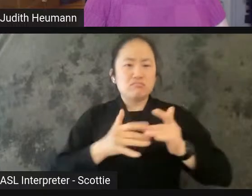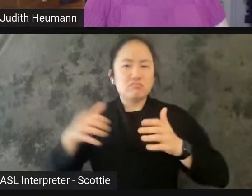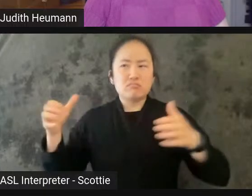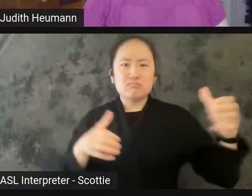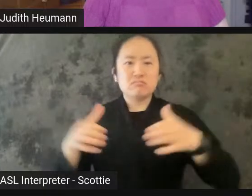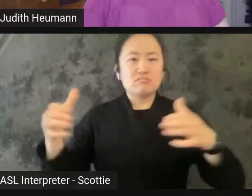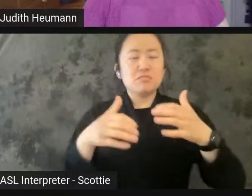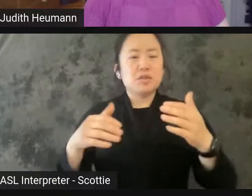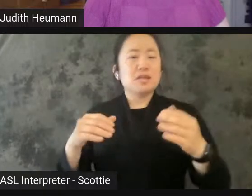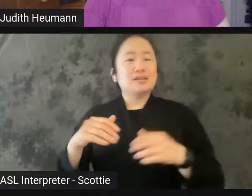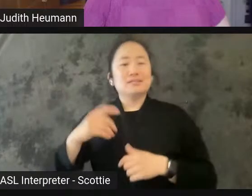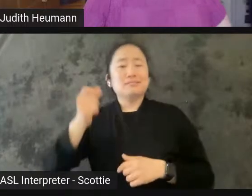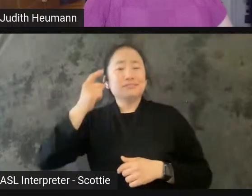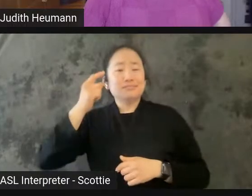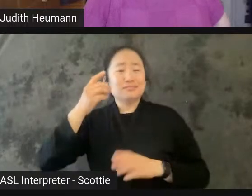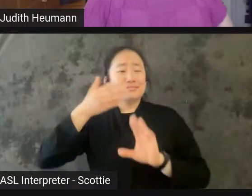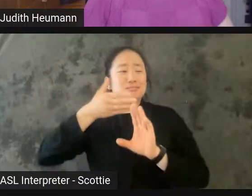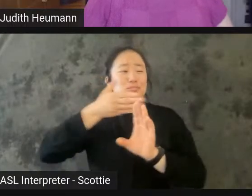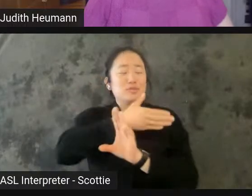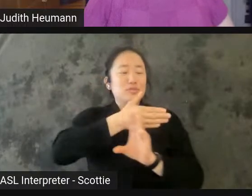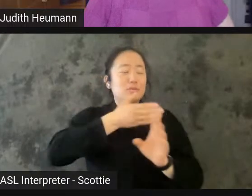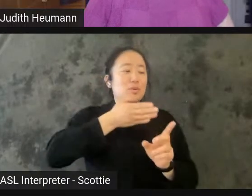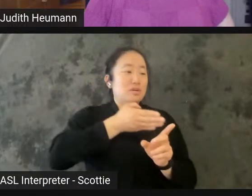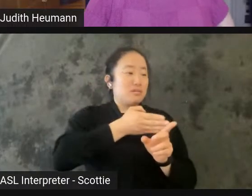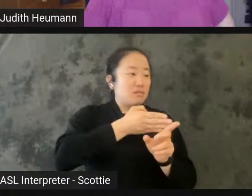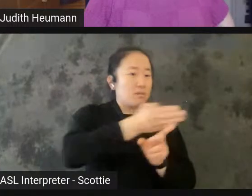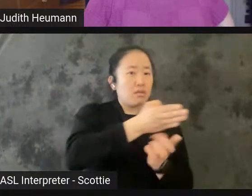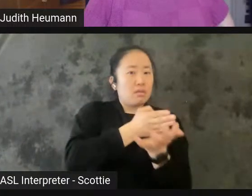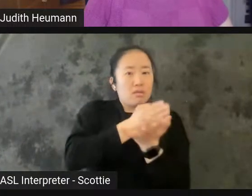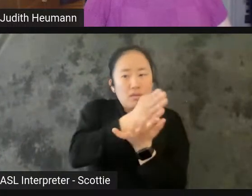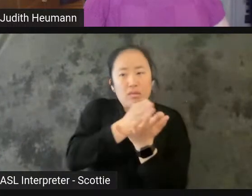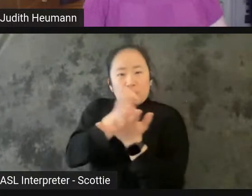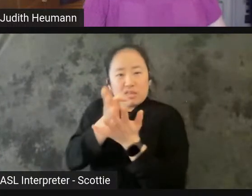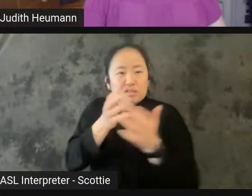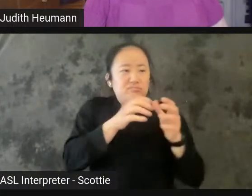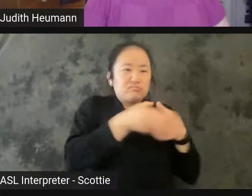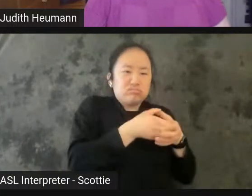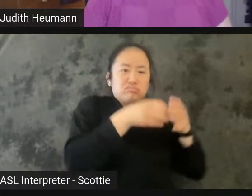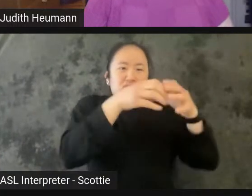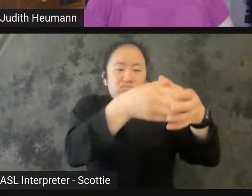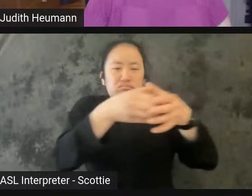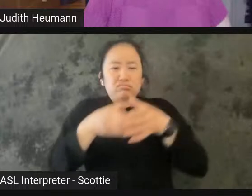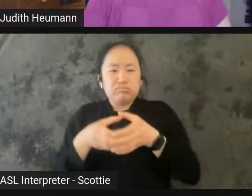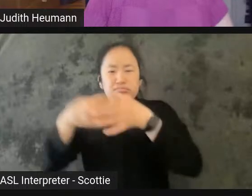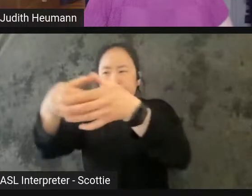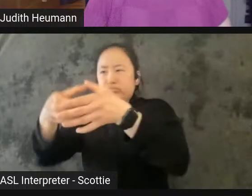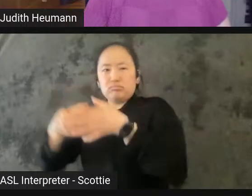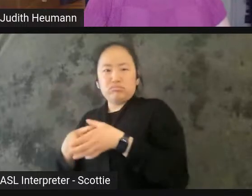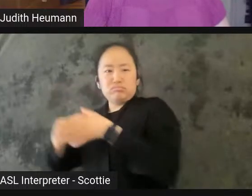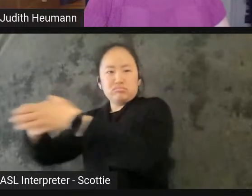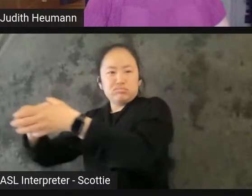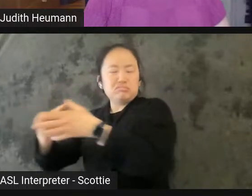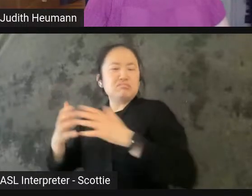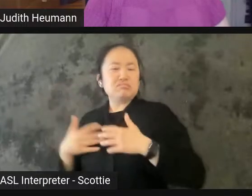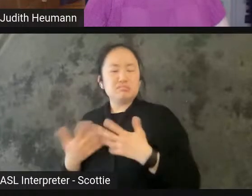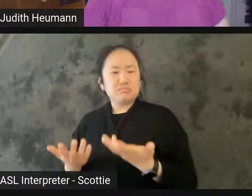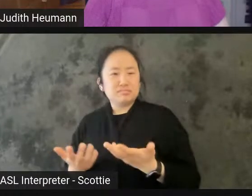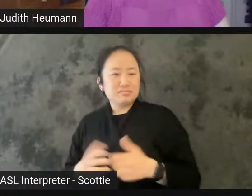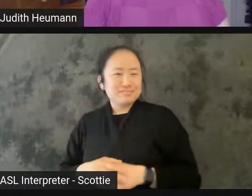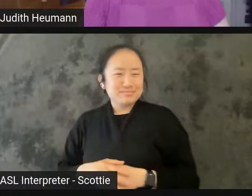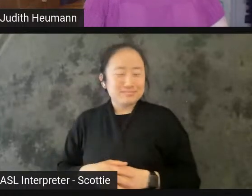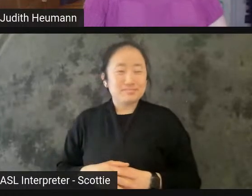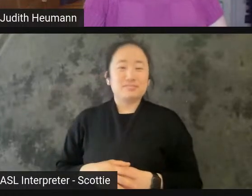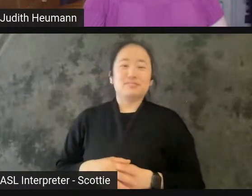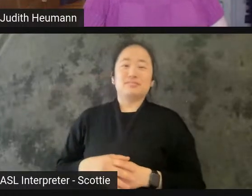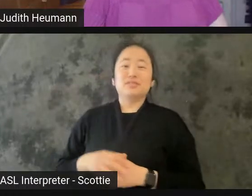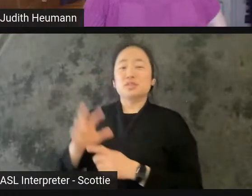Previously, and certainly still today, but not to the same extent, people were really, as Kristen was